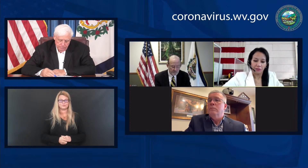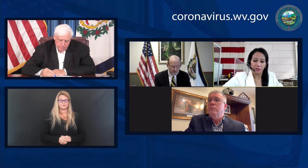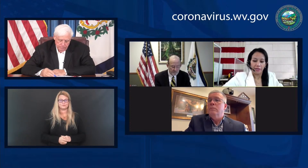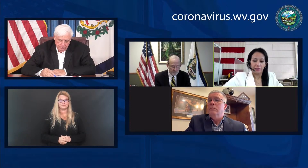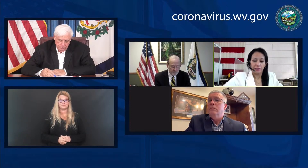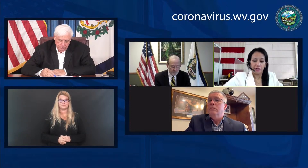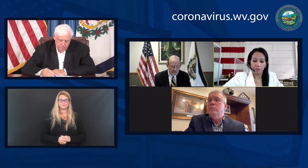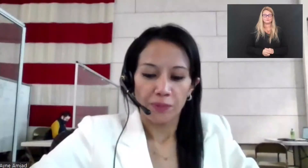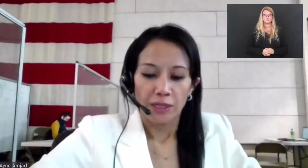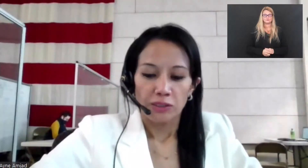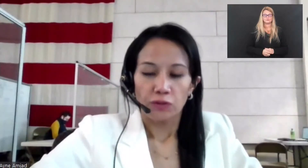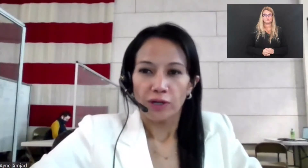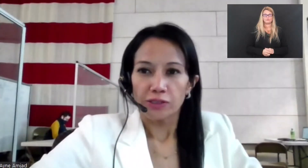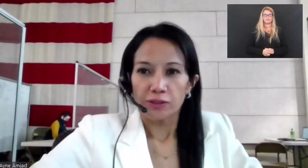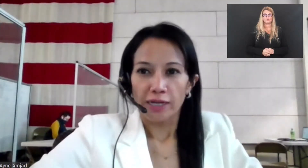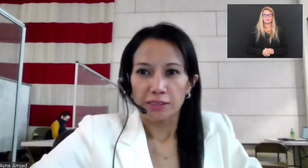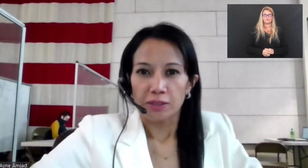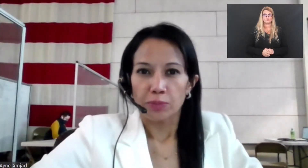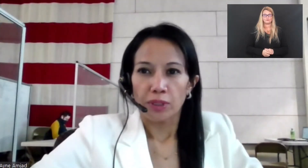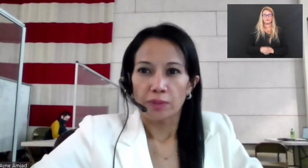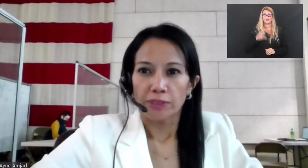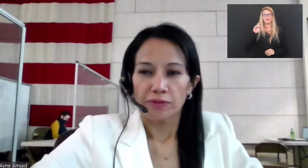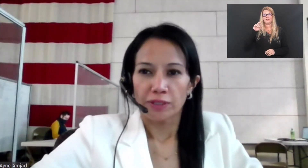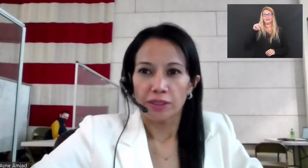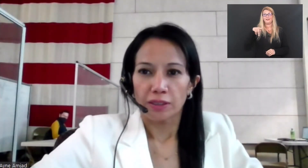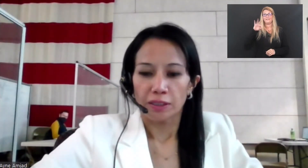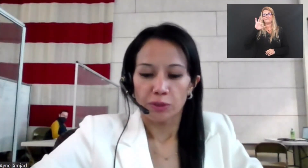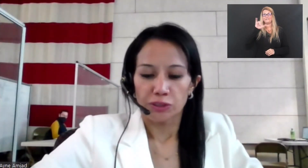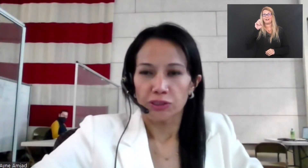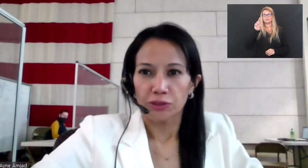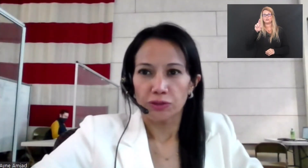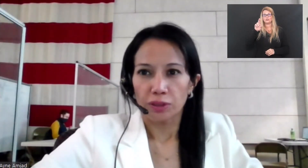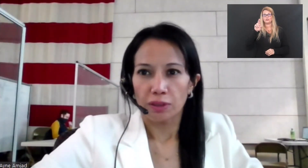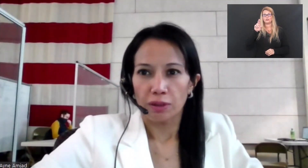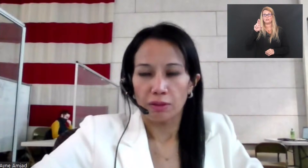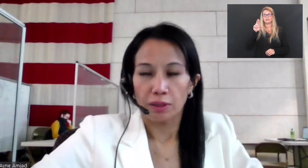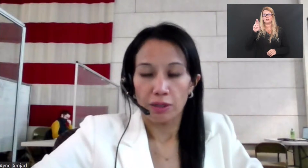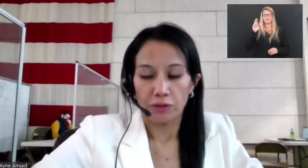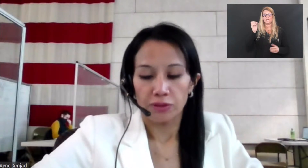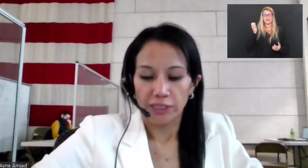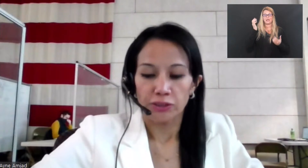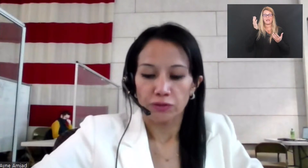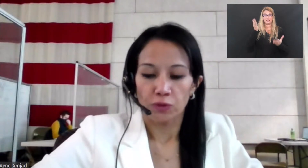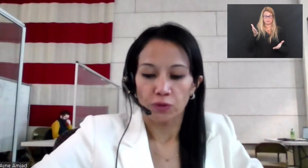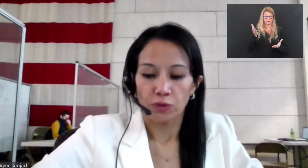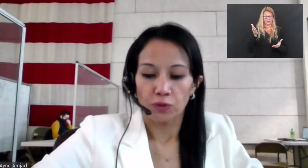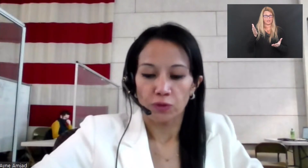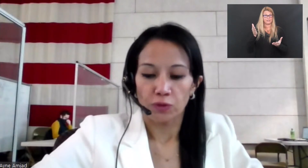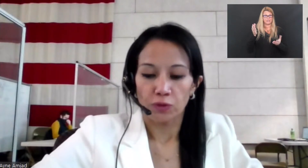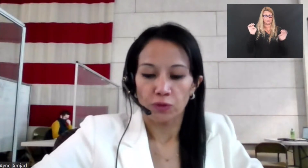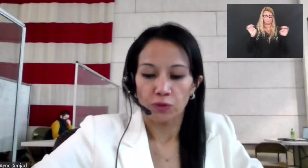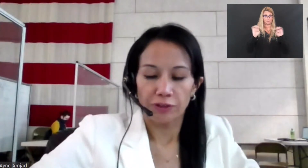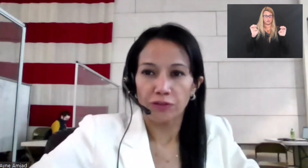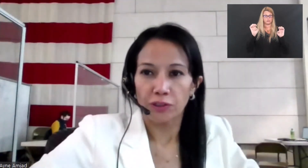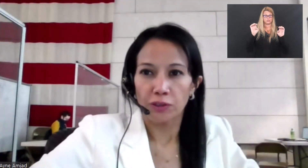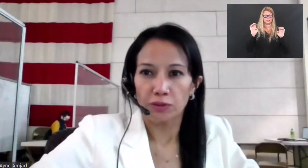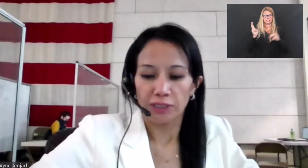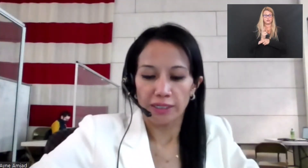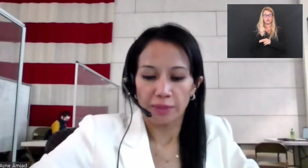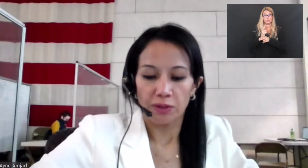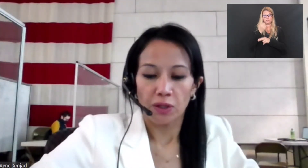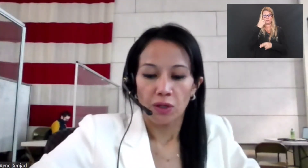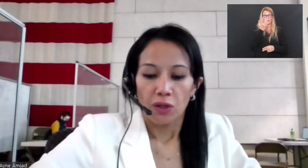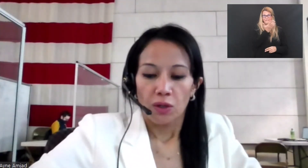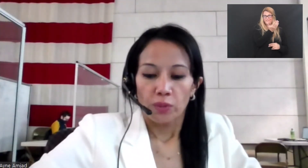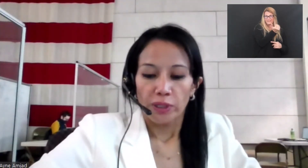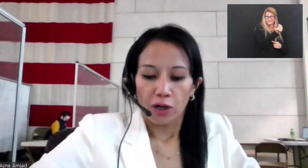Yes, Governor. Haley, so Pfizer hasn't given the emergency use authorization for 15-year-olds